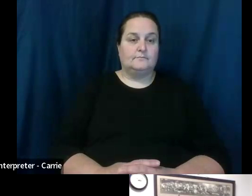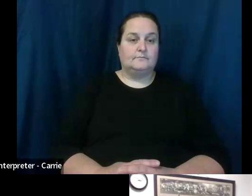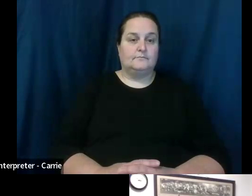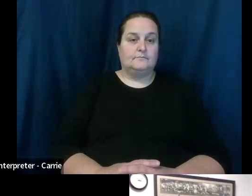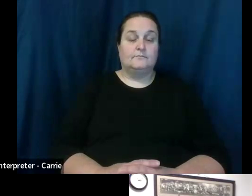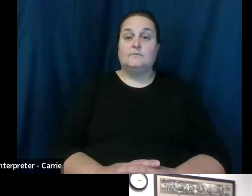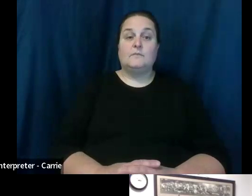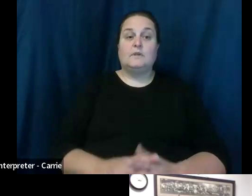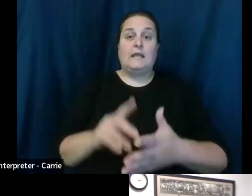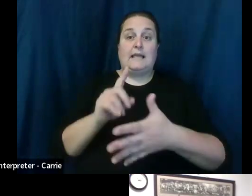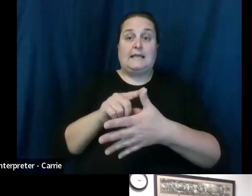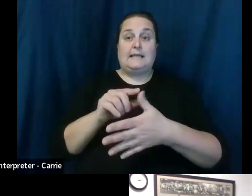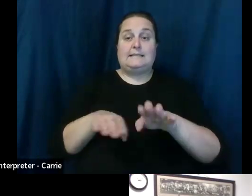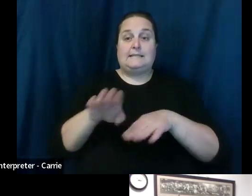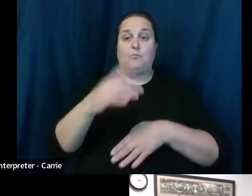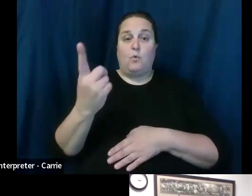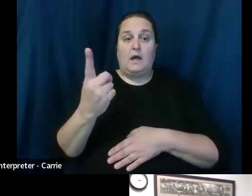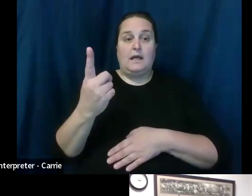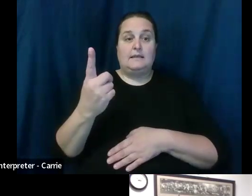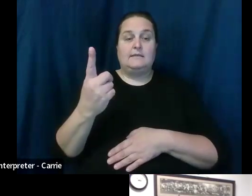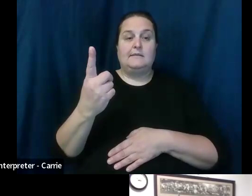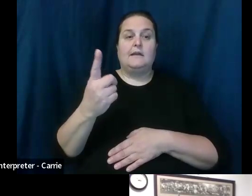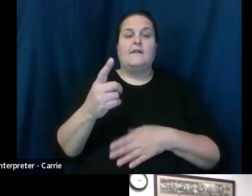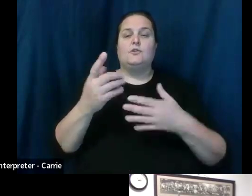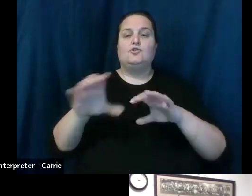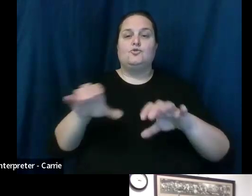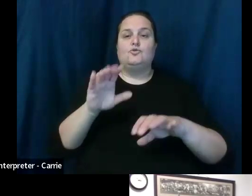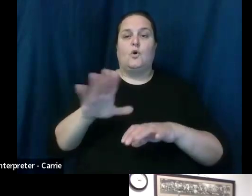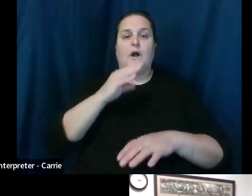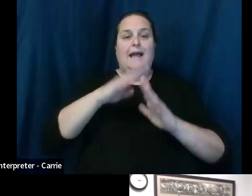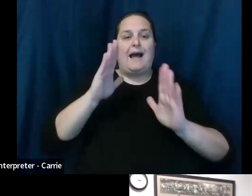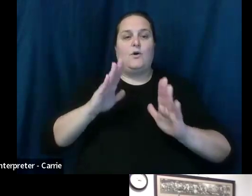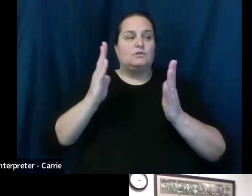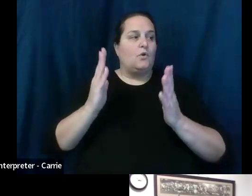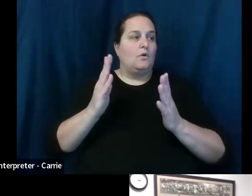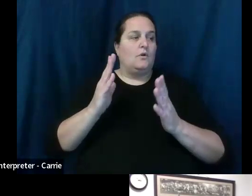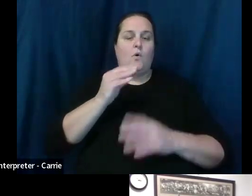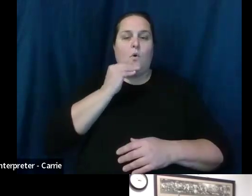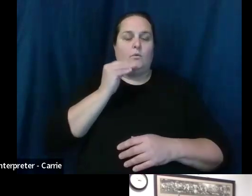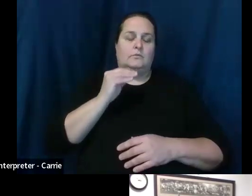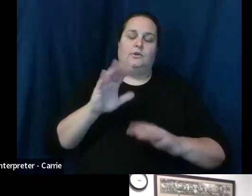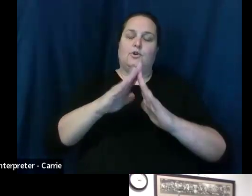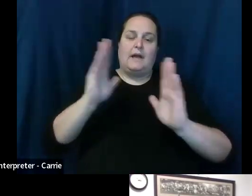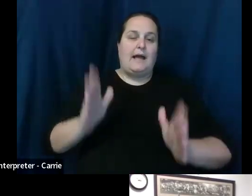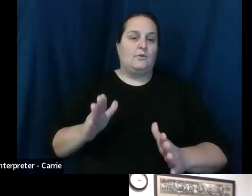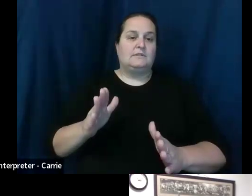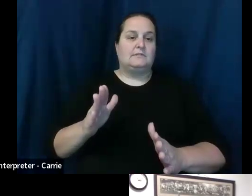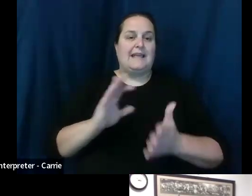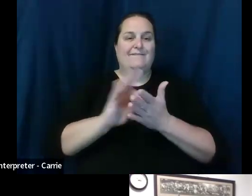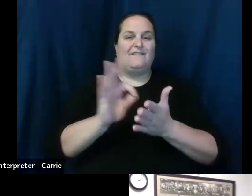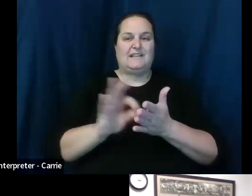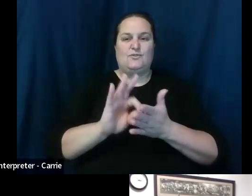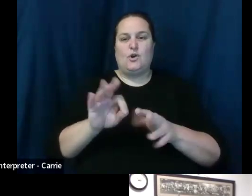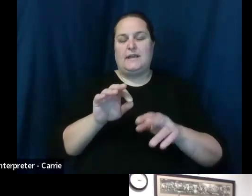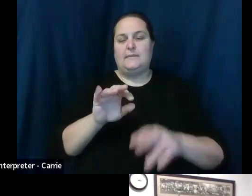So step one is completing a personal and household inventory. You want to consider a few different aspects. So you want to